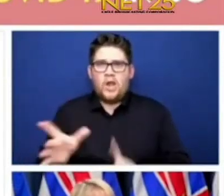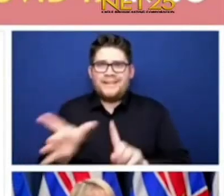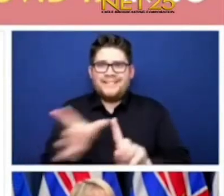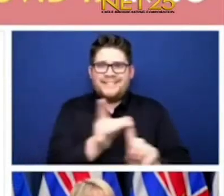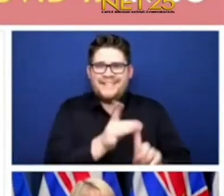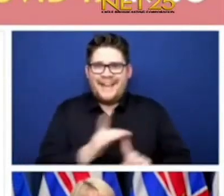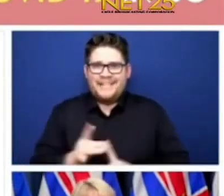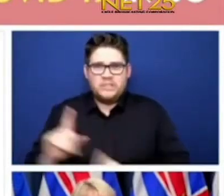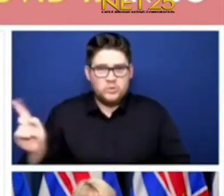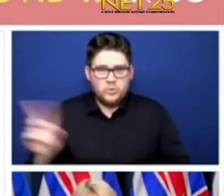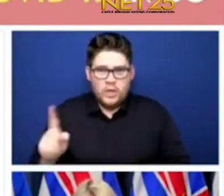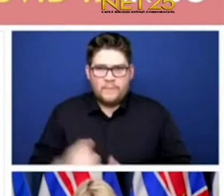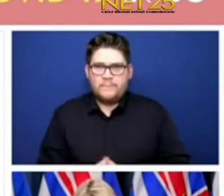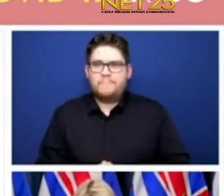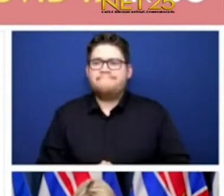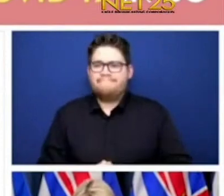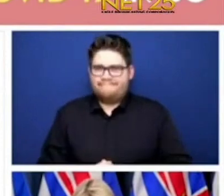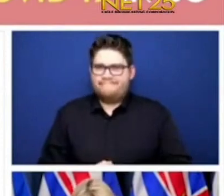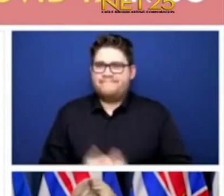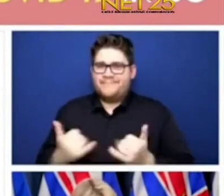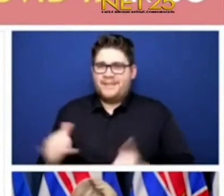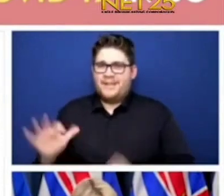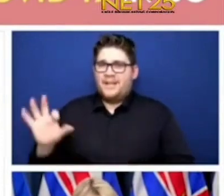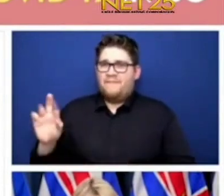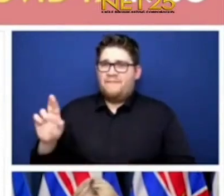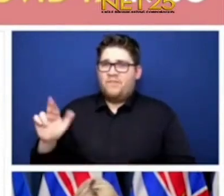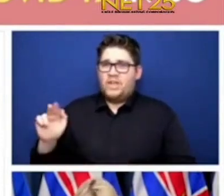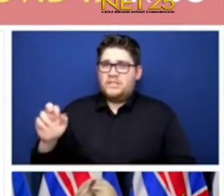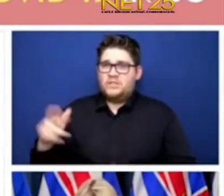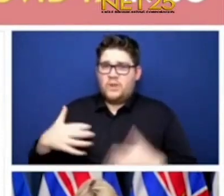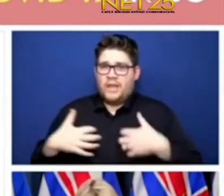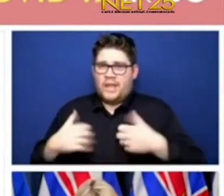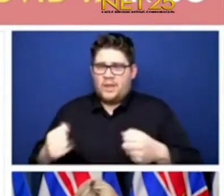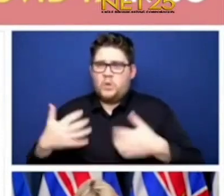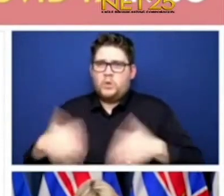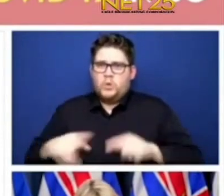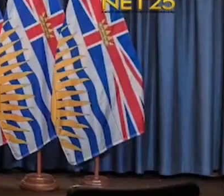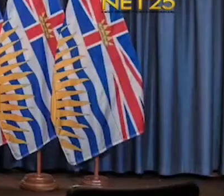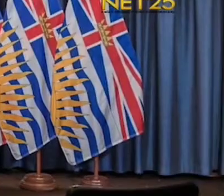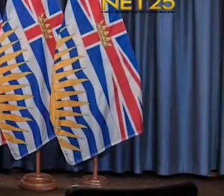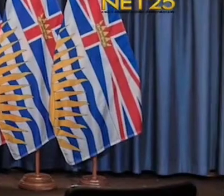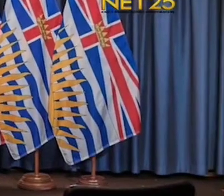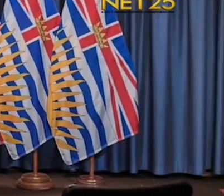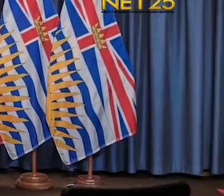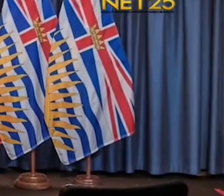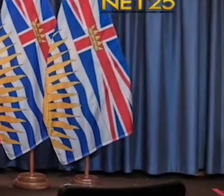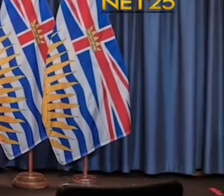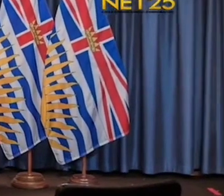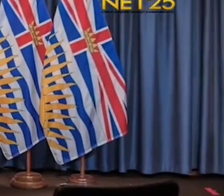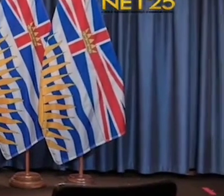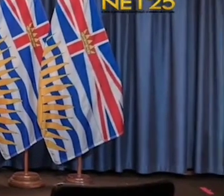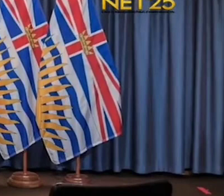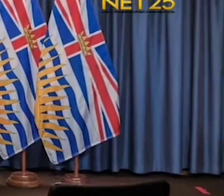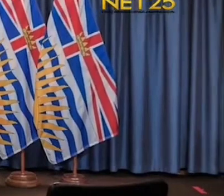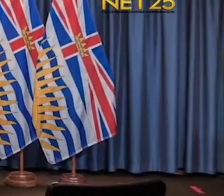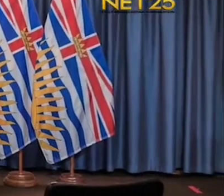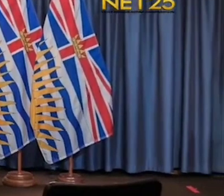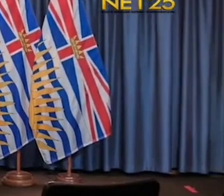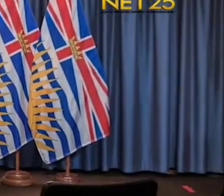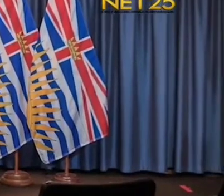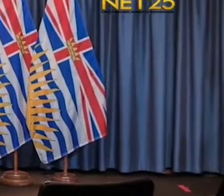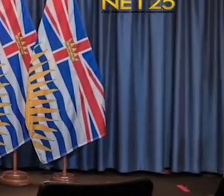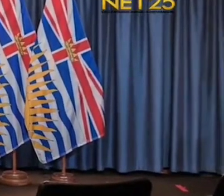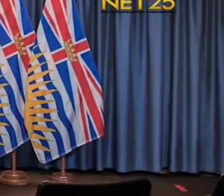between February and March that accounted for nearly 160 cases. The BC government has